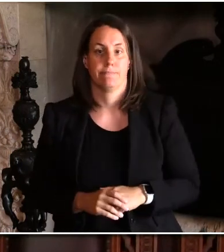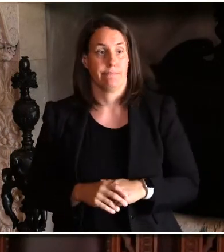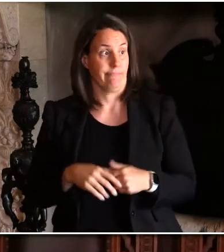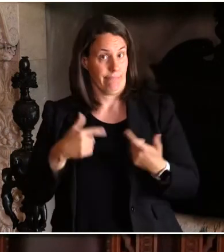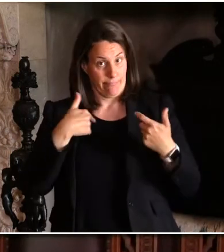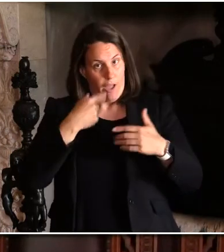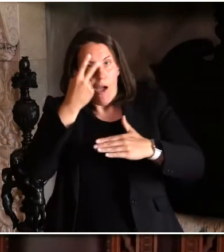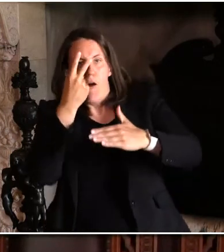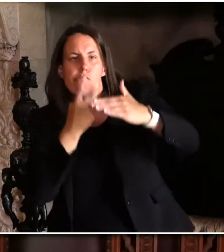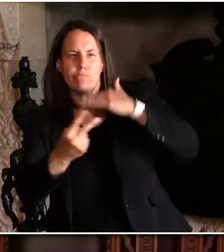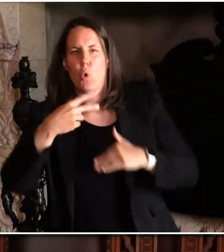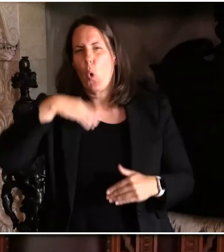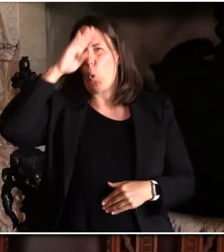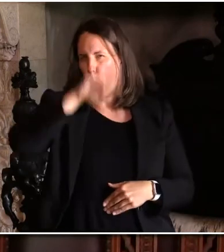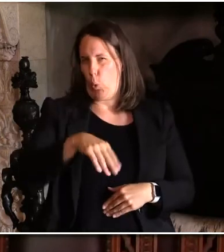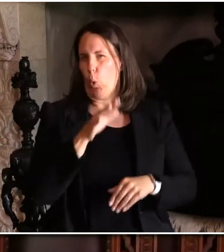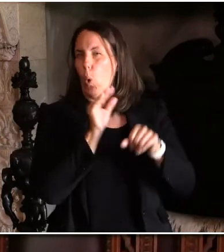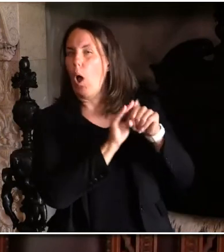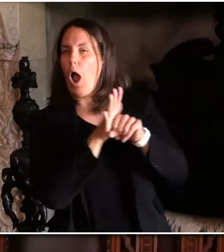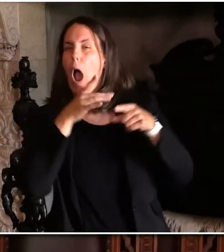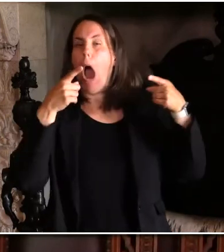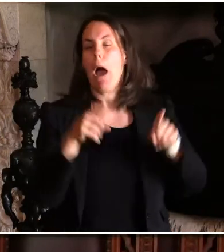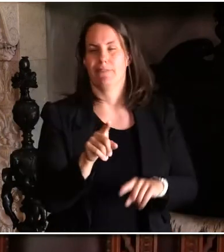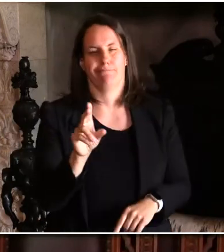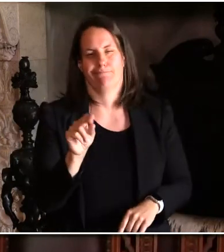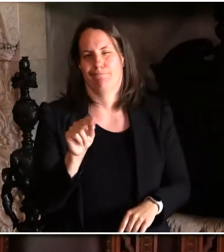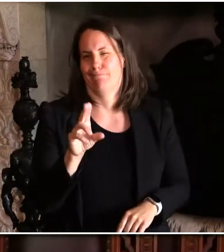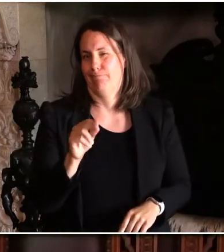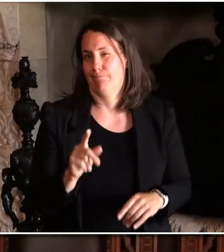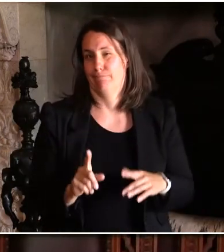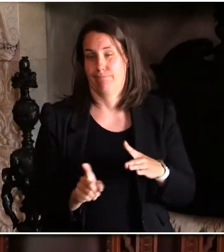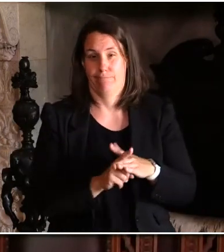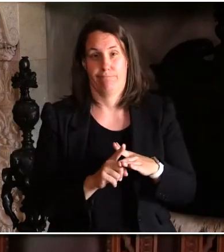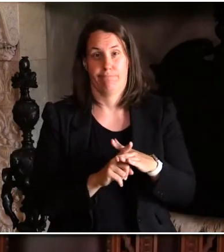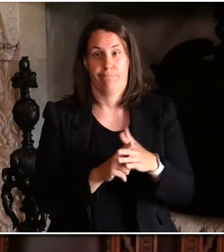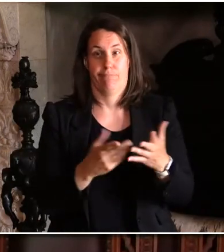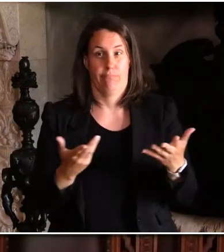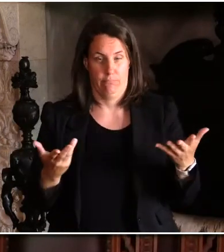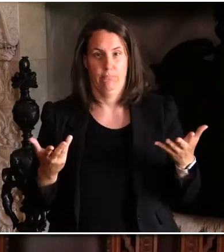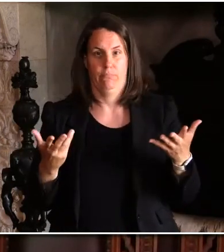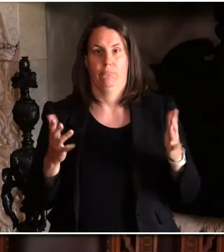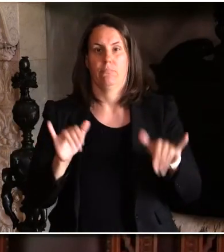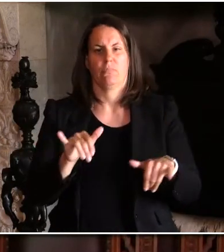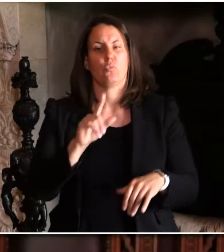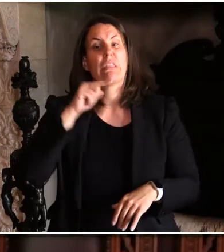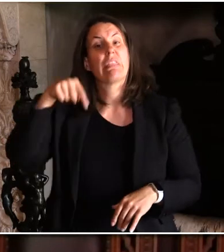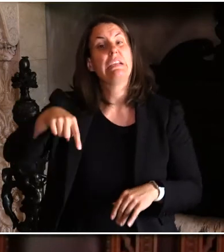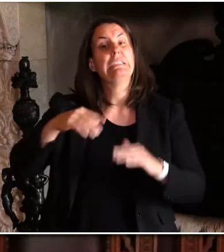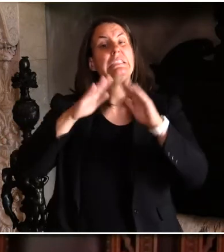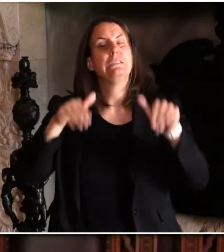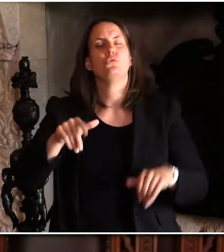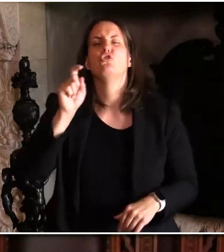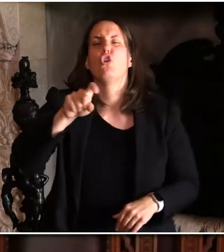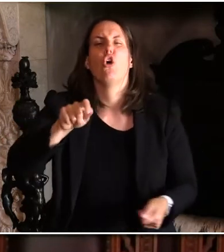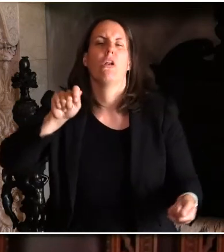The computer system should have been changed years ago, and it wasn't. And I'm not saying that that's an